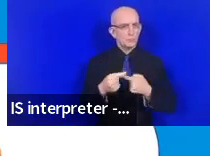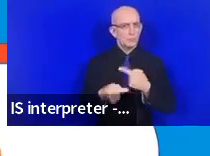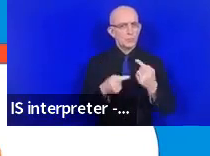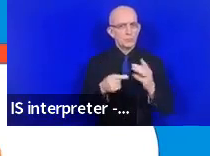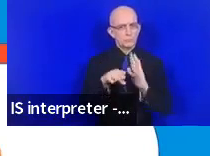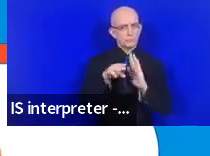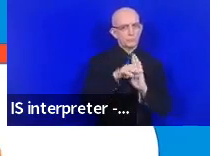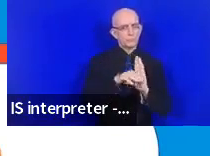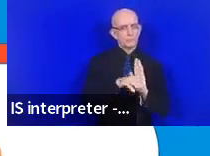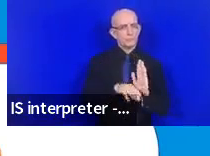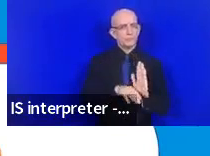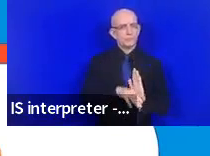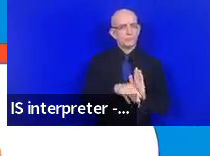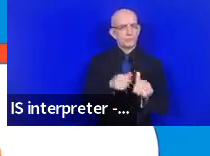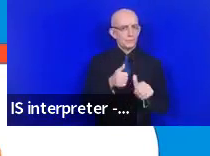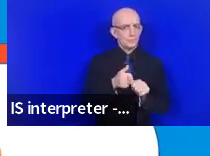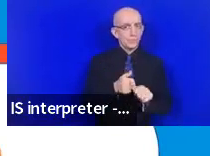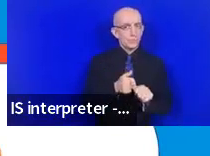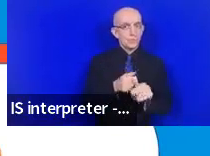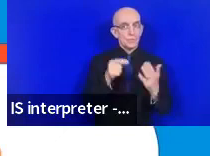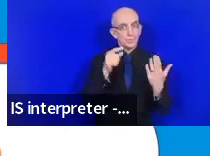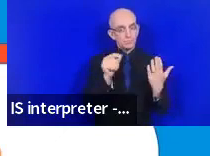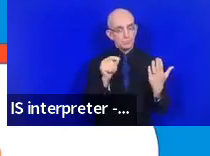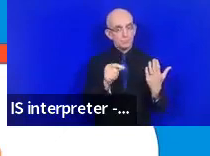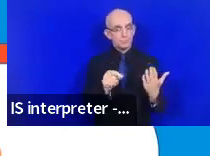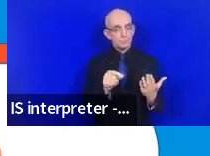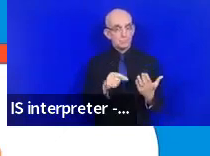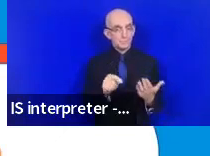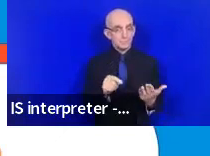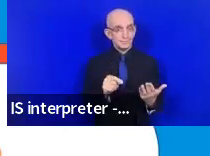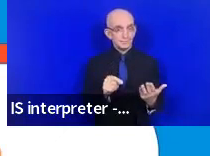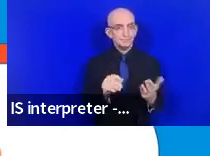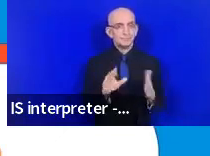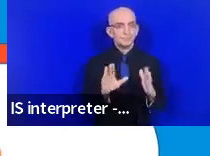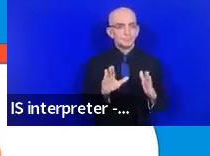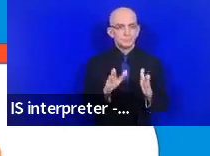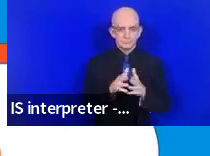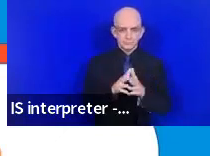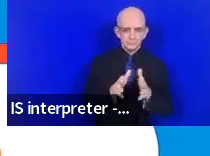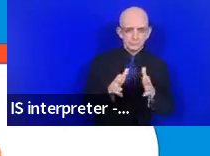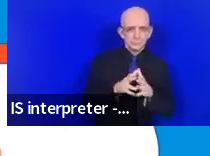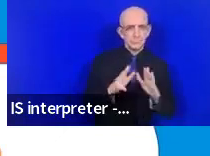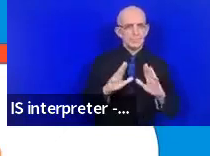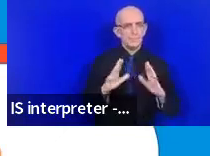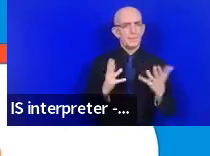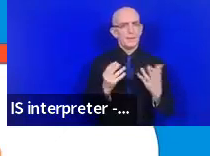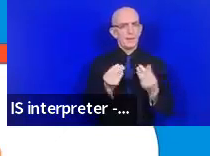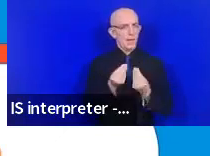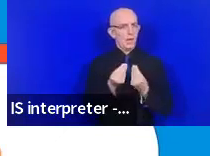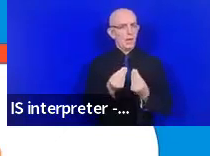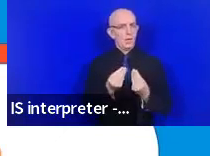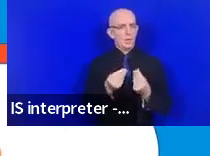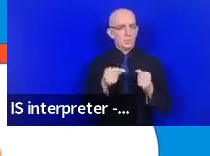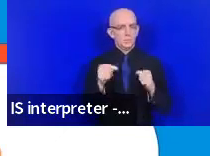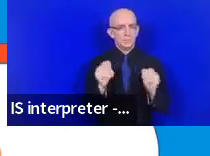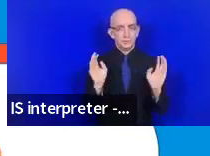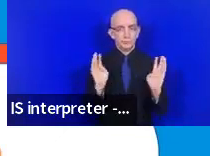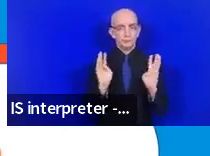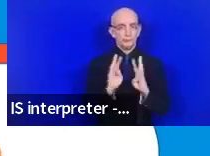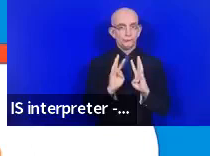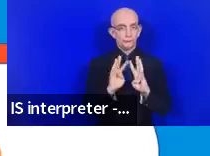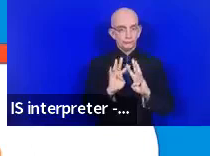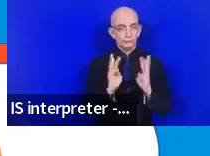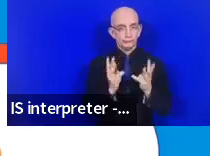slides, how the group came about, and why the Feminist Accessibility Protocol